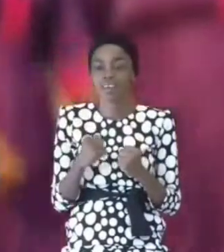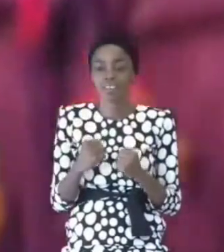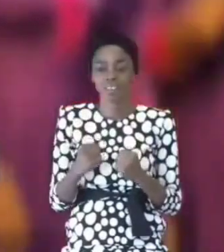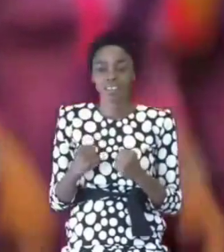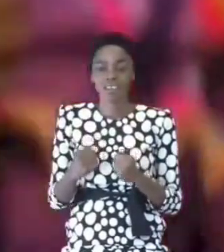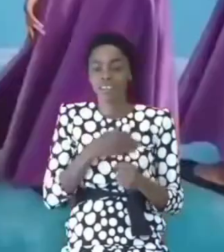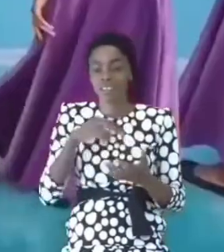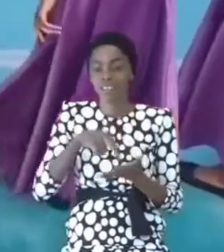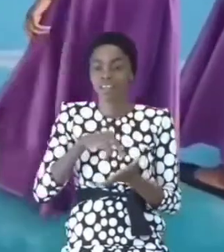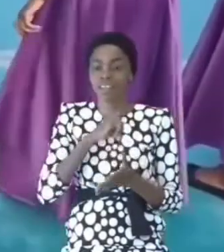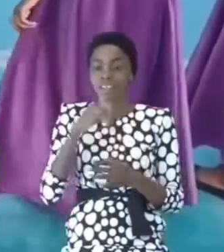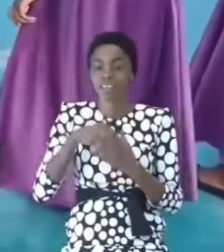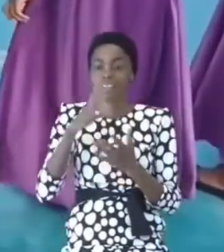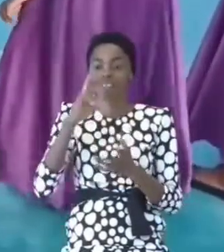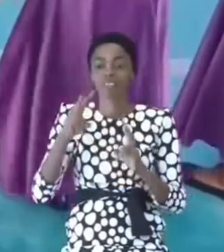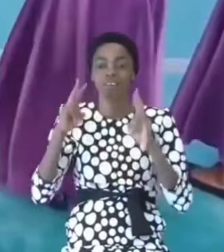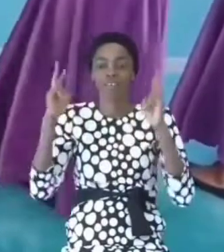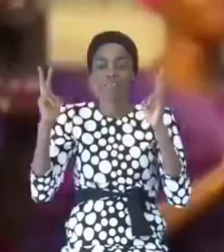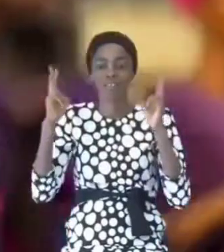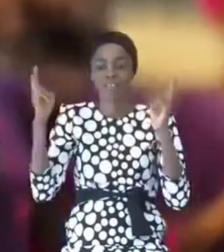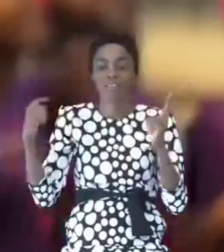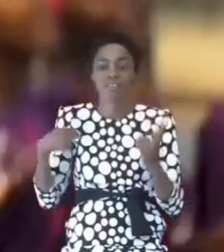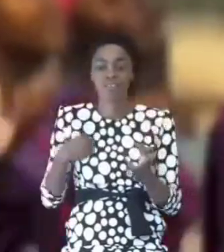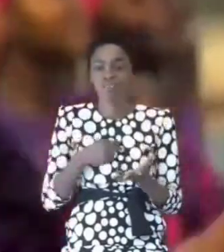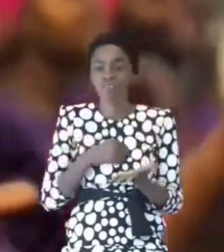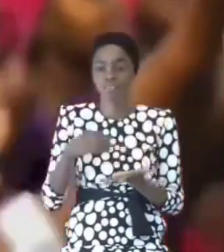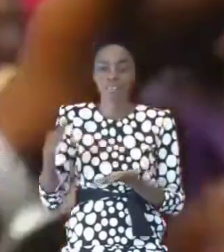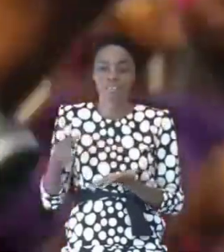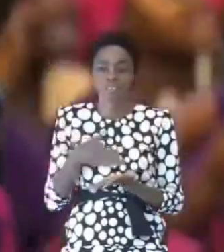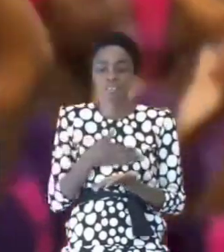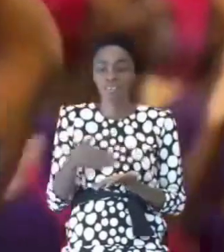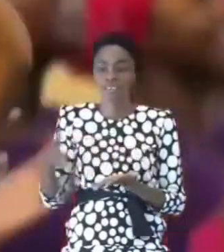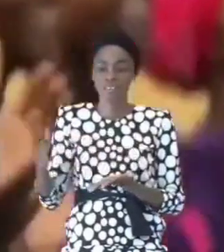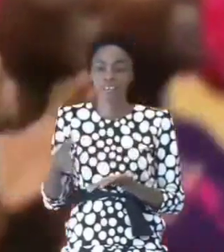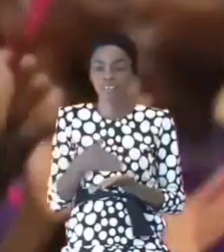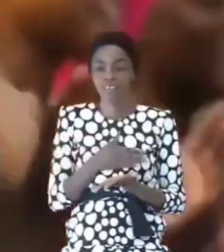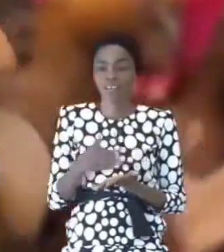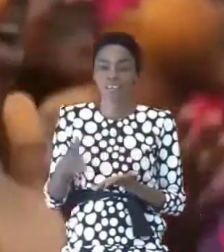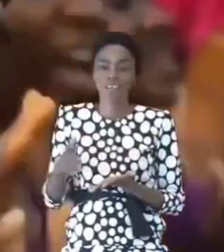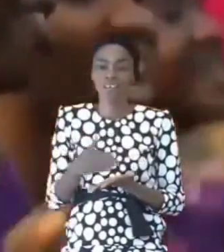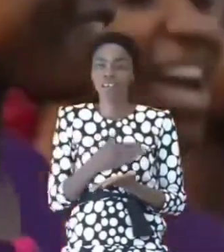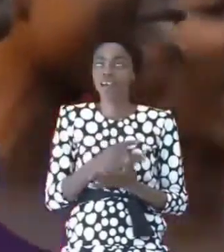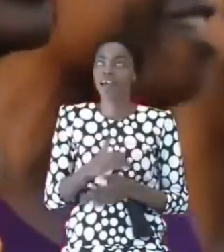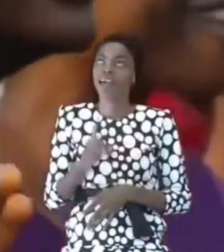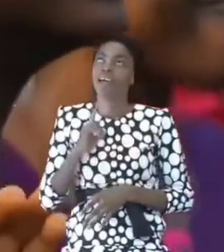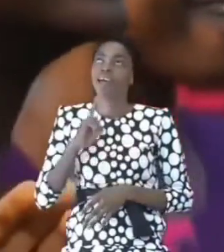thing, and standing in your victory we'll